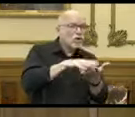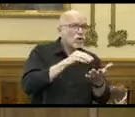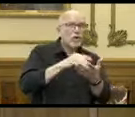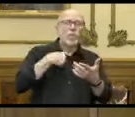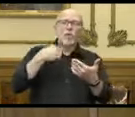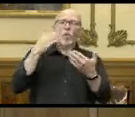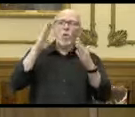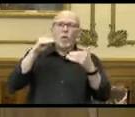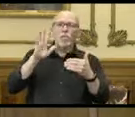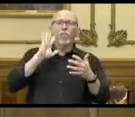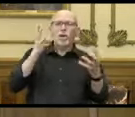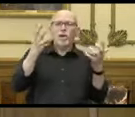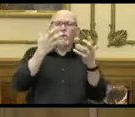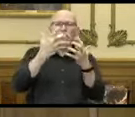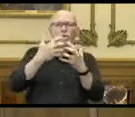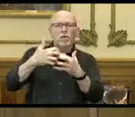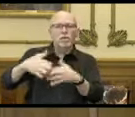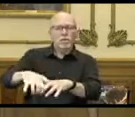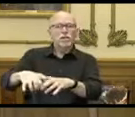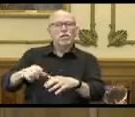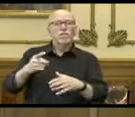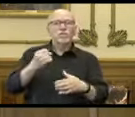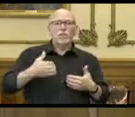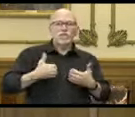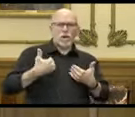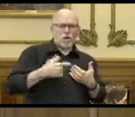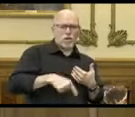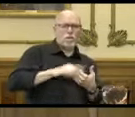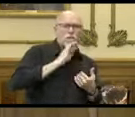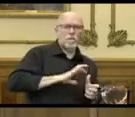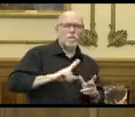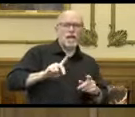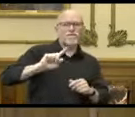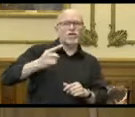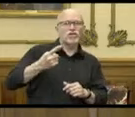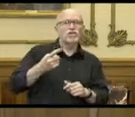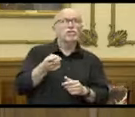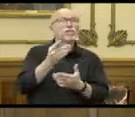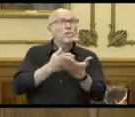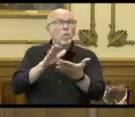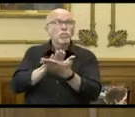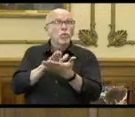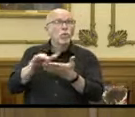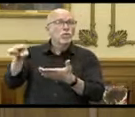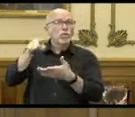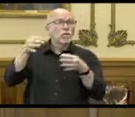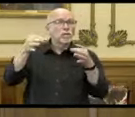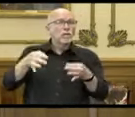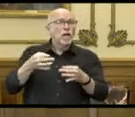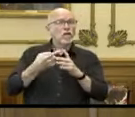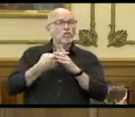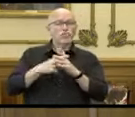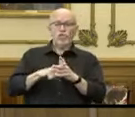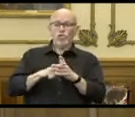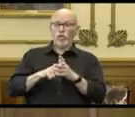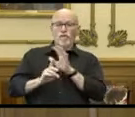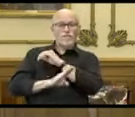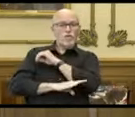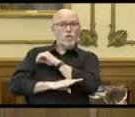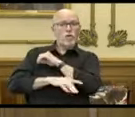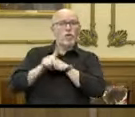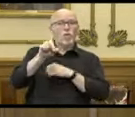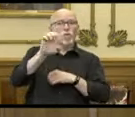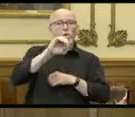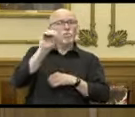phased-in approaches, bringing the youngest back first. Some schools have decided to begin the academic year